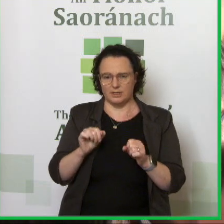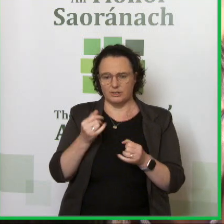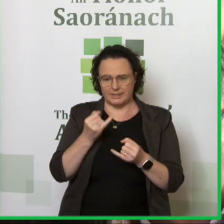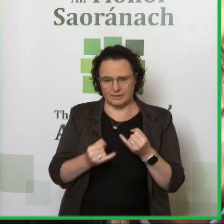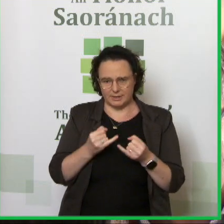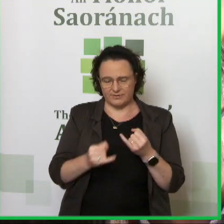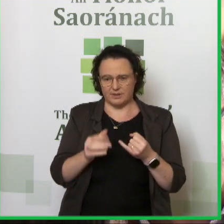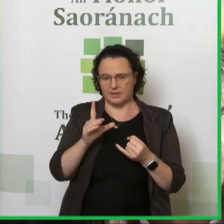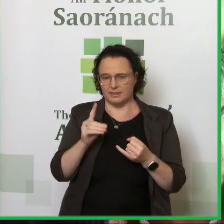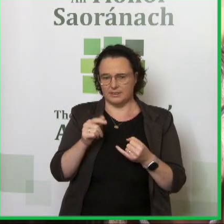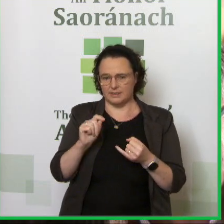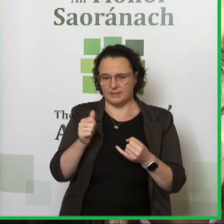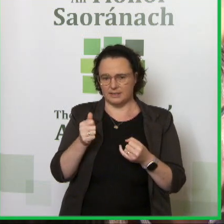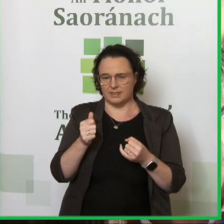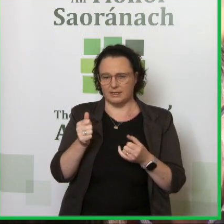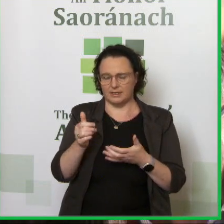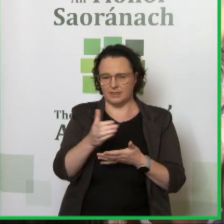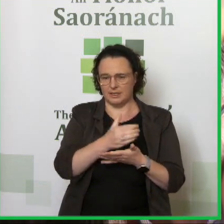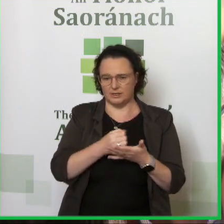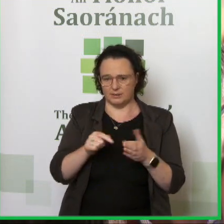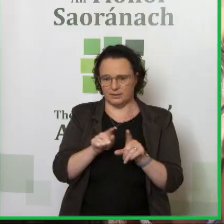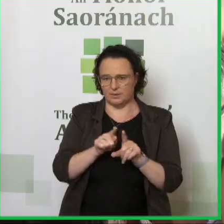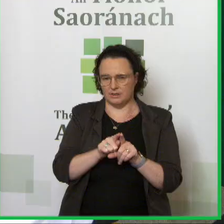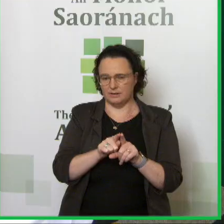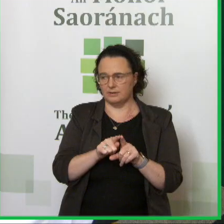data collection in there too, please. Should